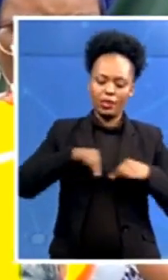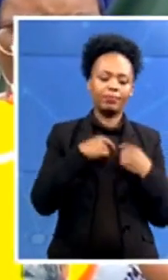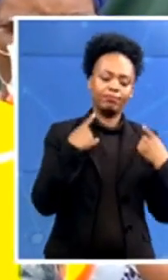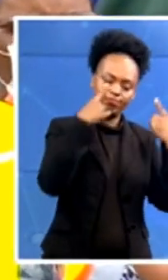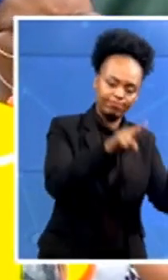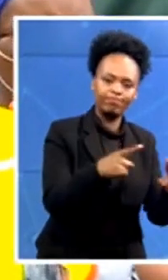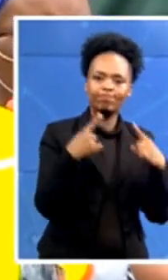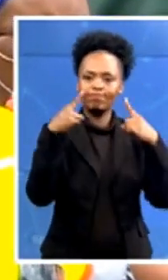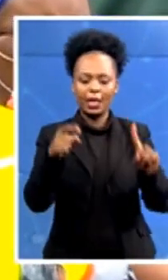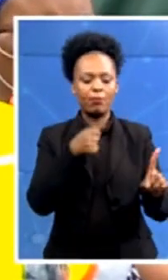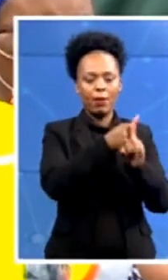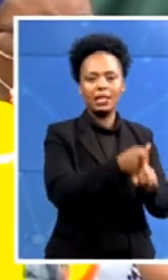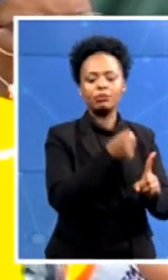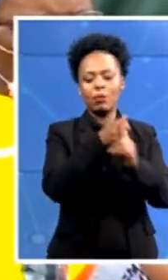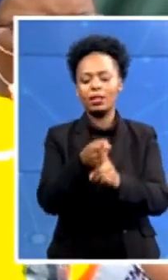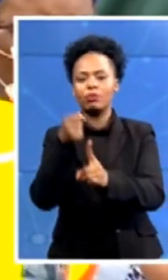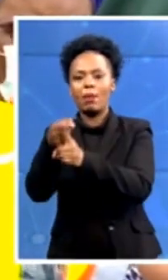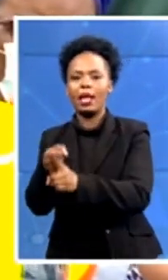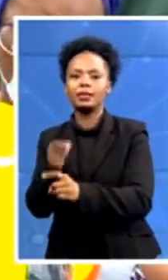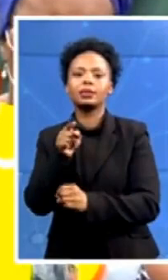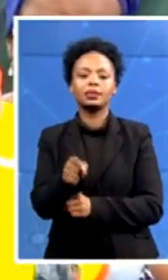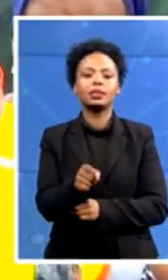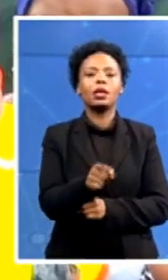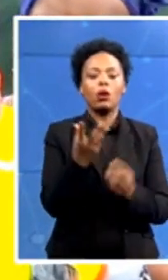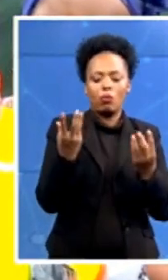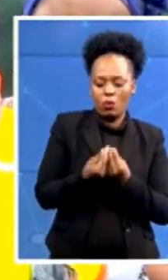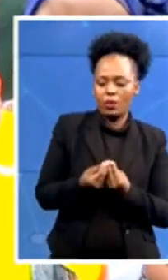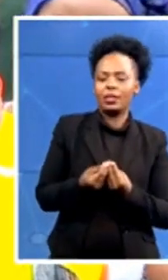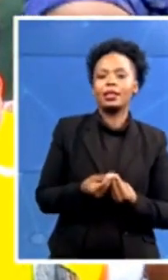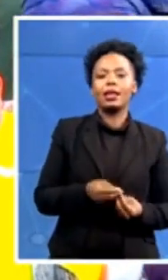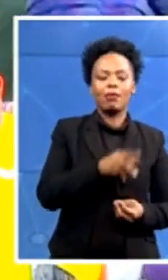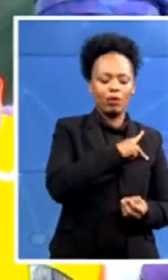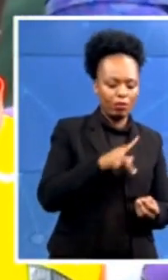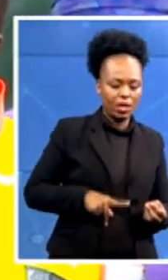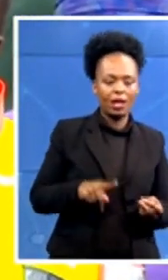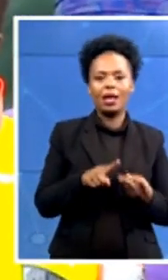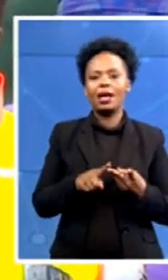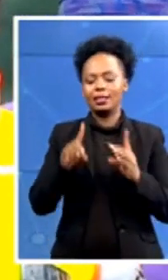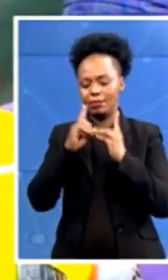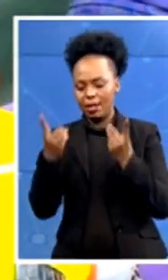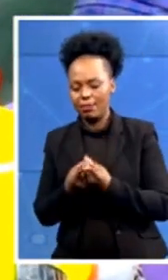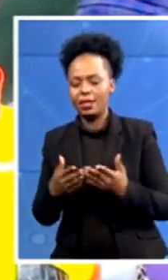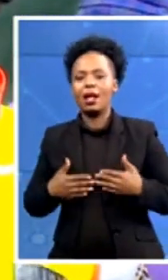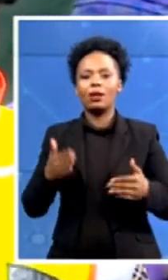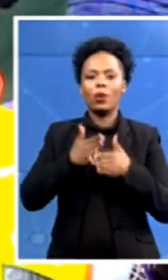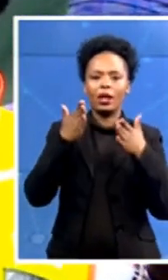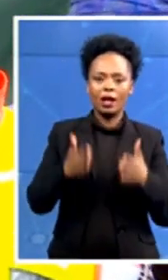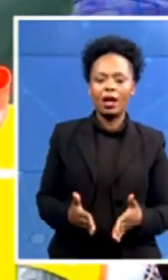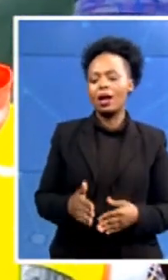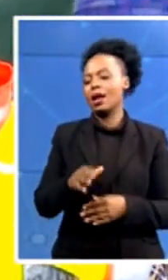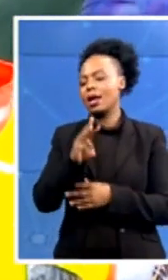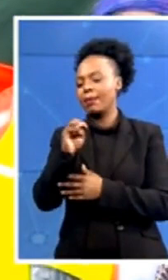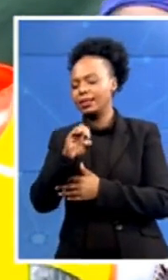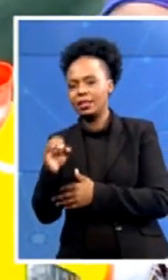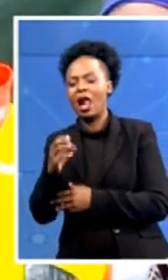MECs and departments and all the health workers on the ground to make sure that more and more people must come through,